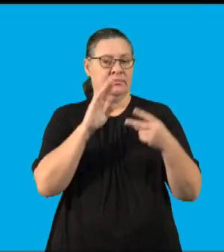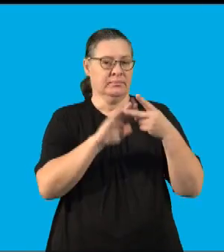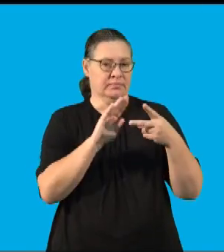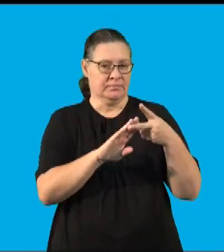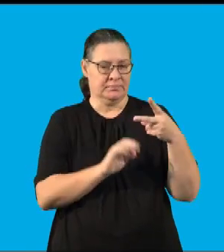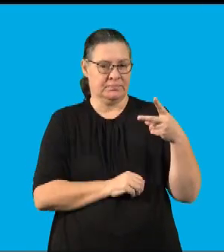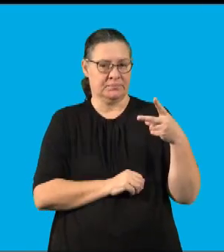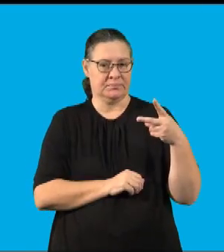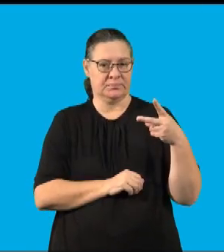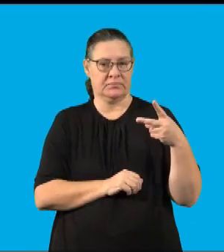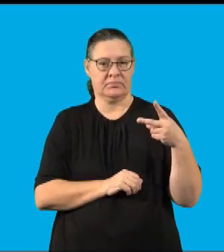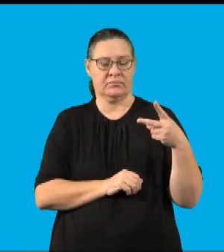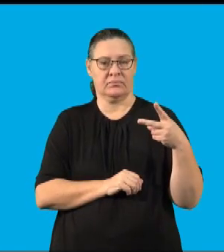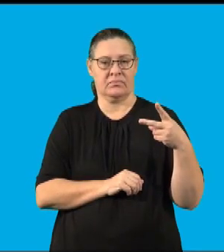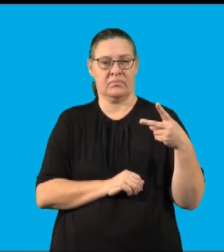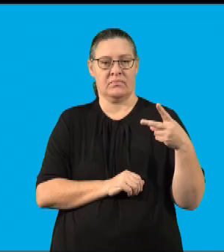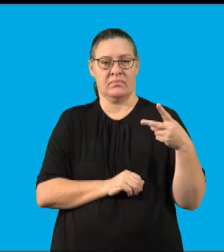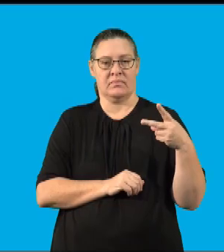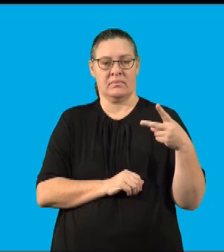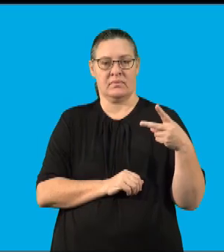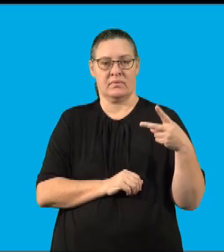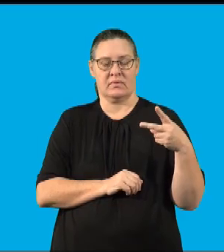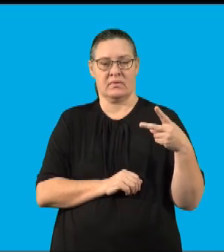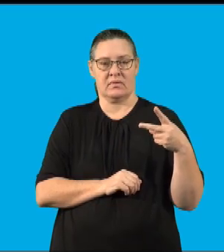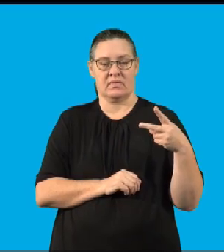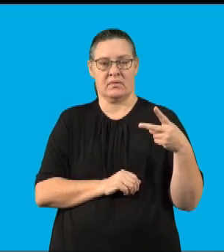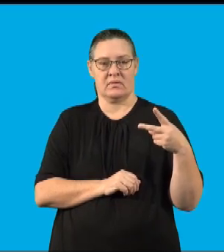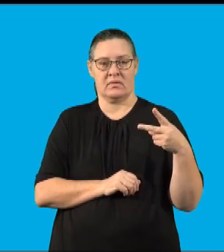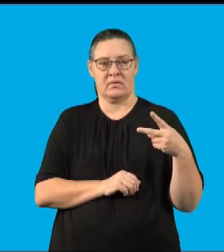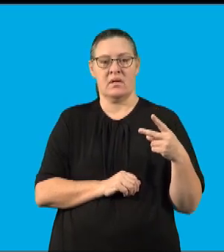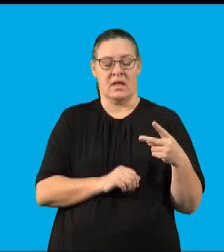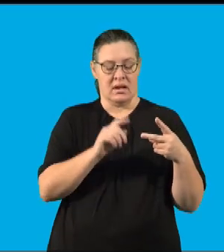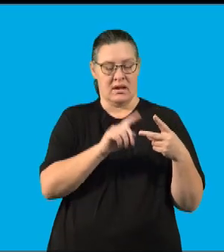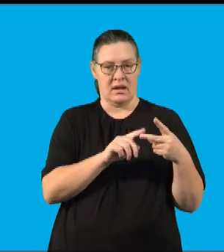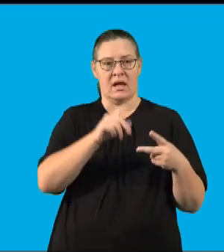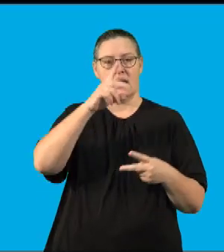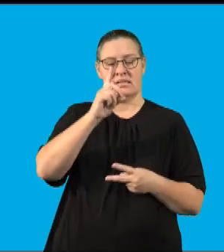And then number two, again in terms of the strength, we're going to have your dipole.